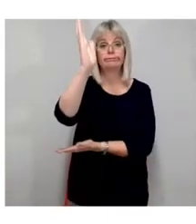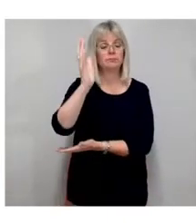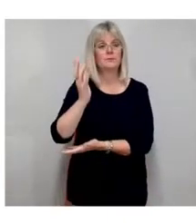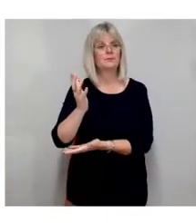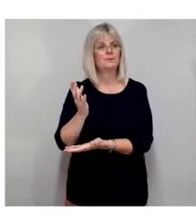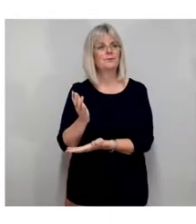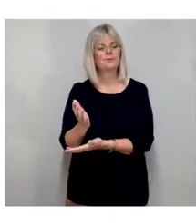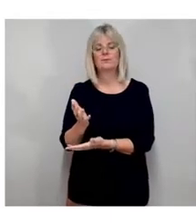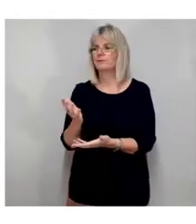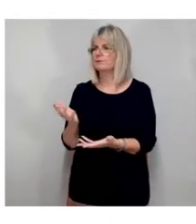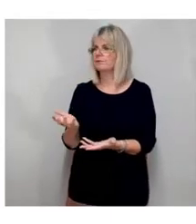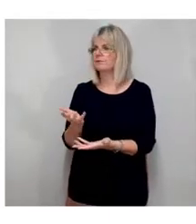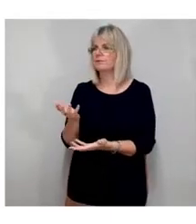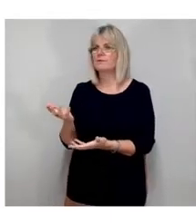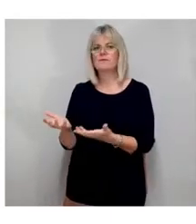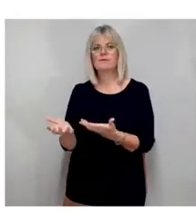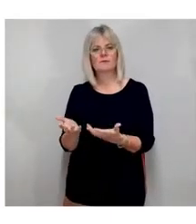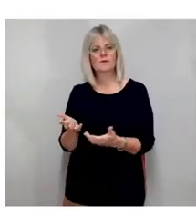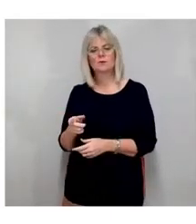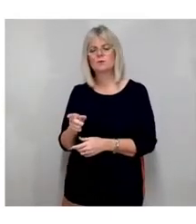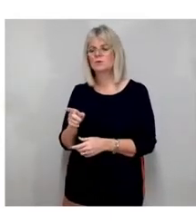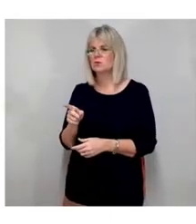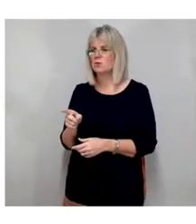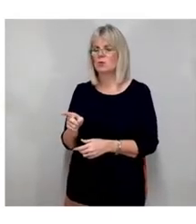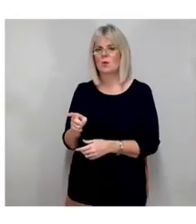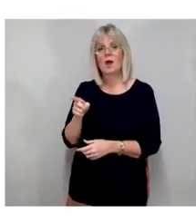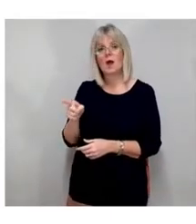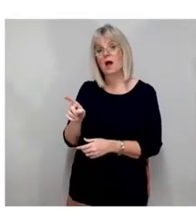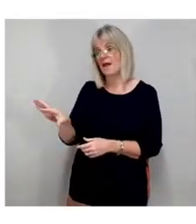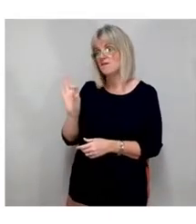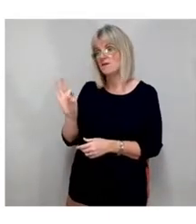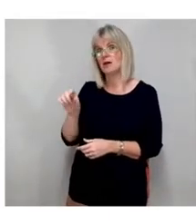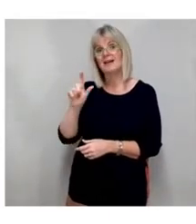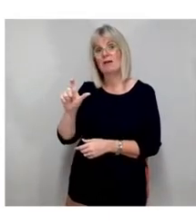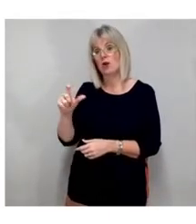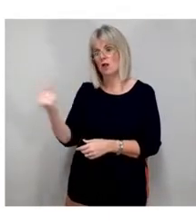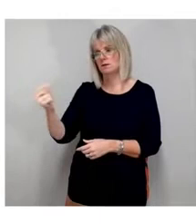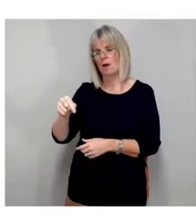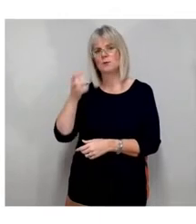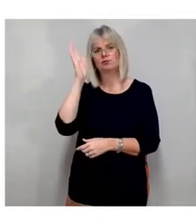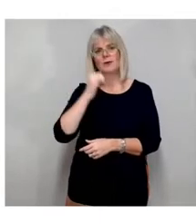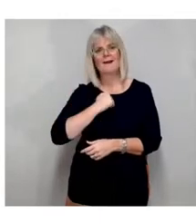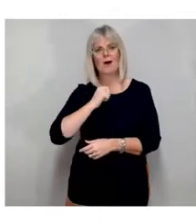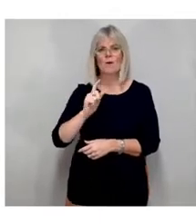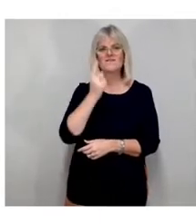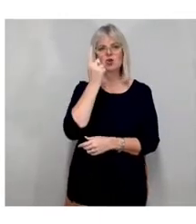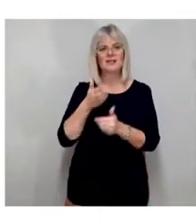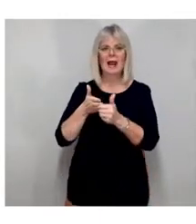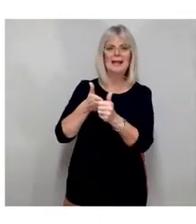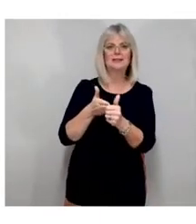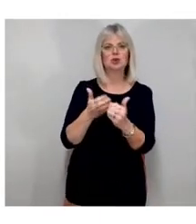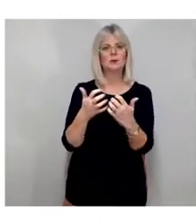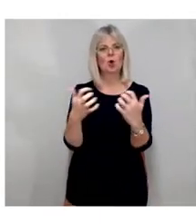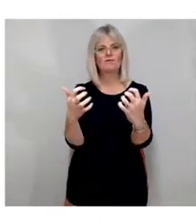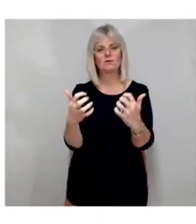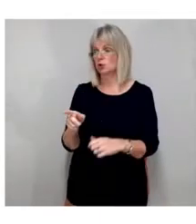took before this as CEO Wonderman, I asked Caroline to come and speak to our first leadership conference, because I thought her journey was so inspirational to show